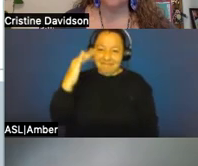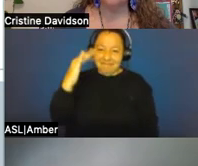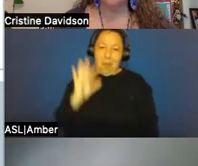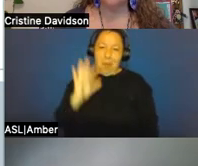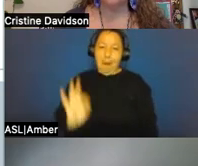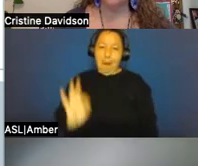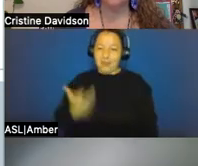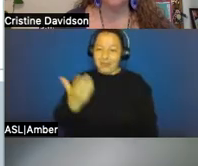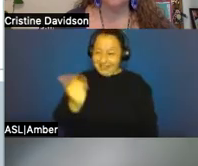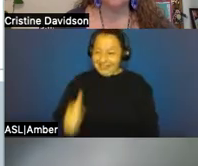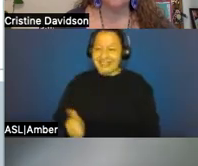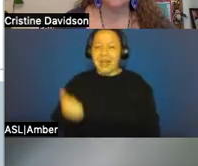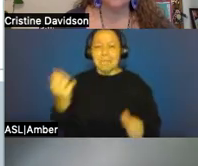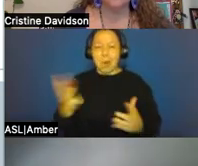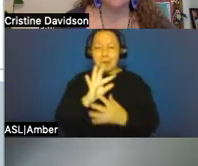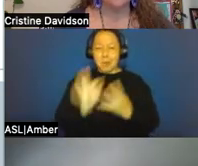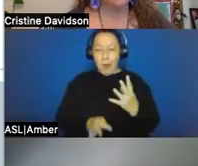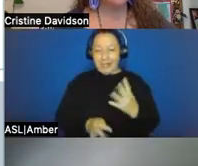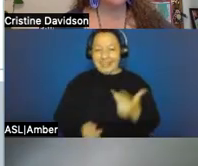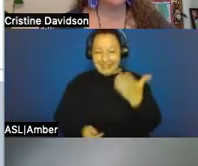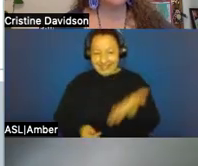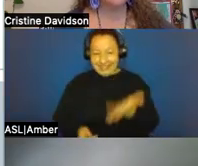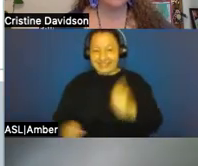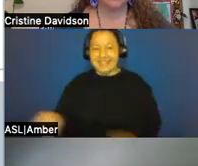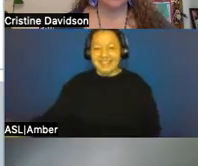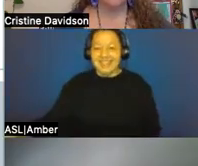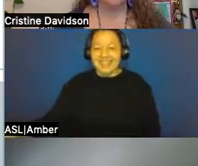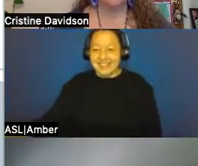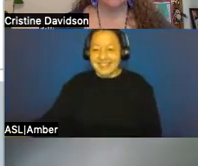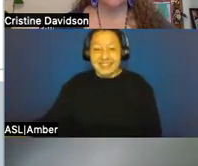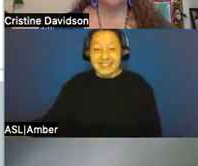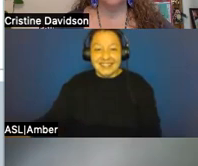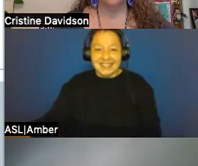It's a multiple choice question. Can you see it?